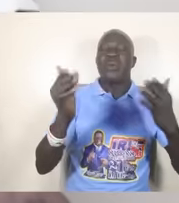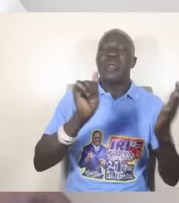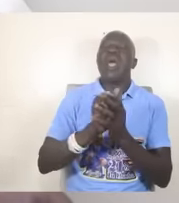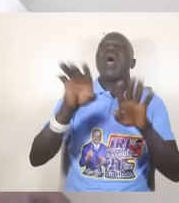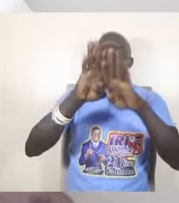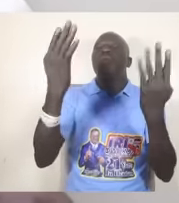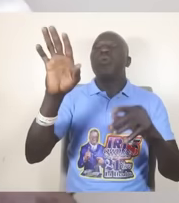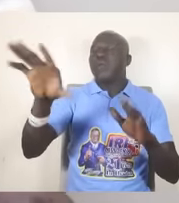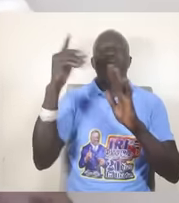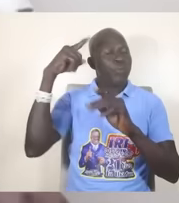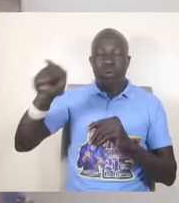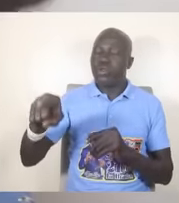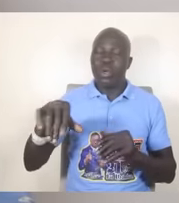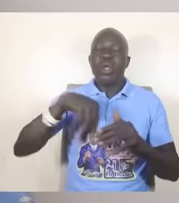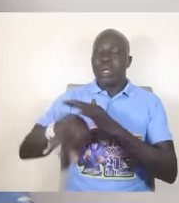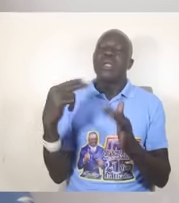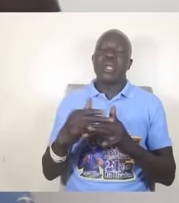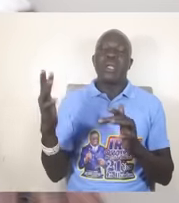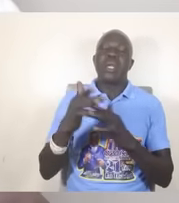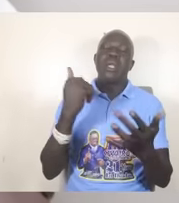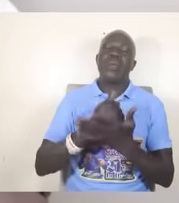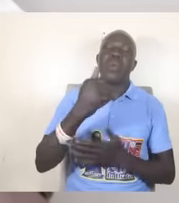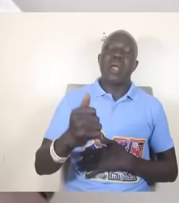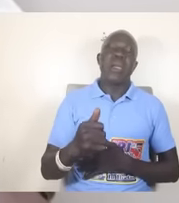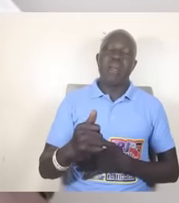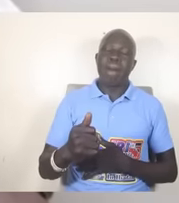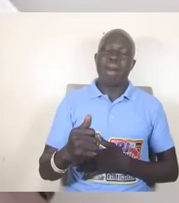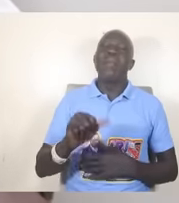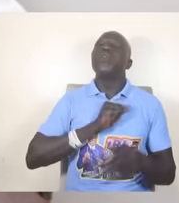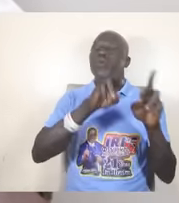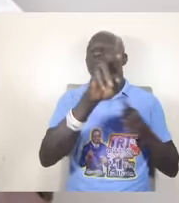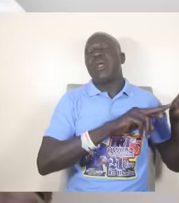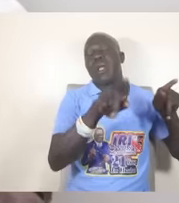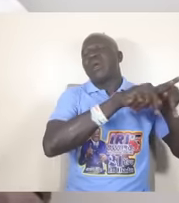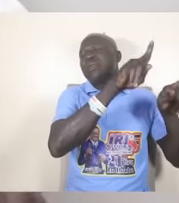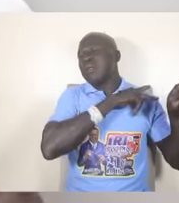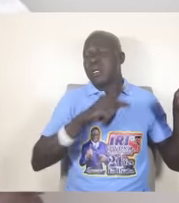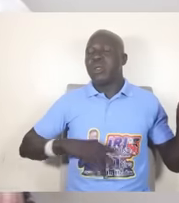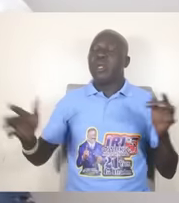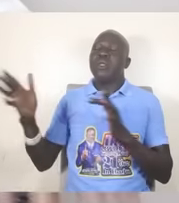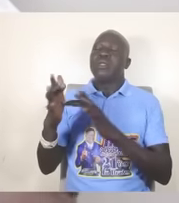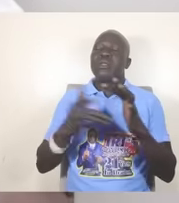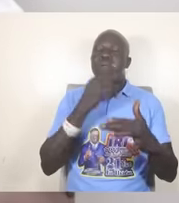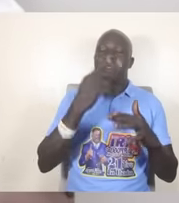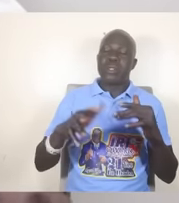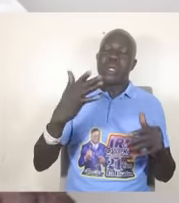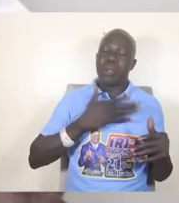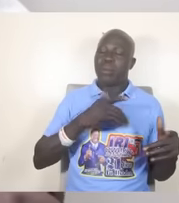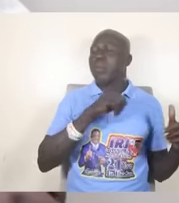What she require for? Amen. In the name of Jesus. What is she be up? Amen. Yes, Olua